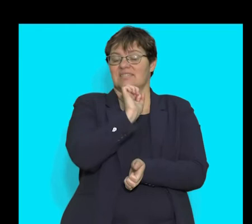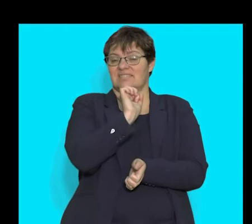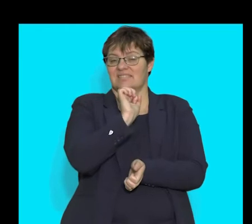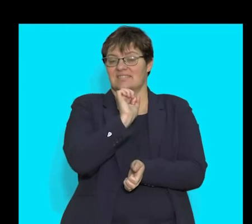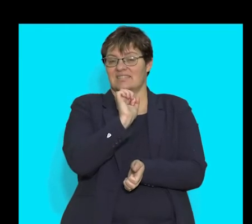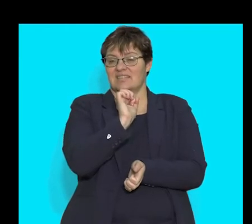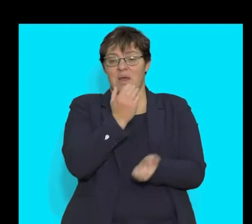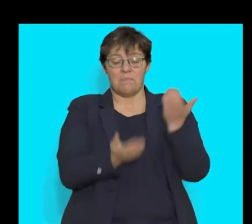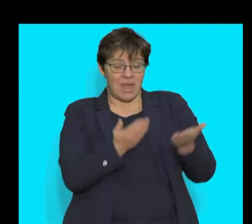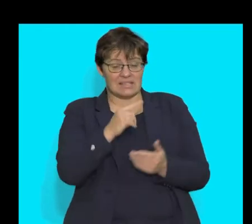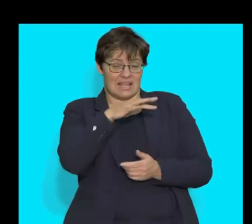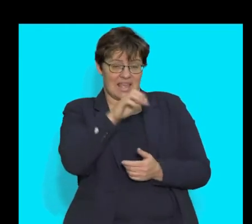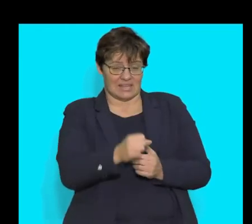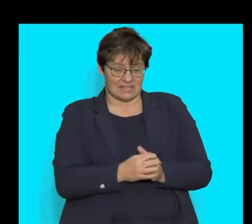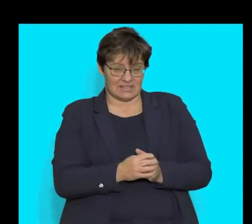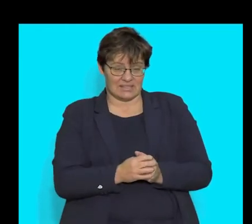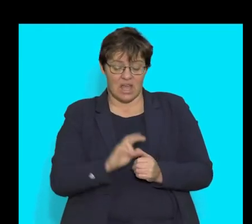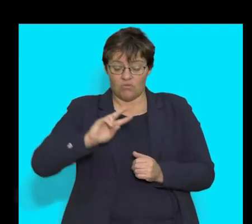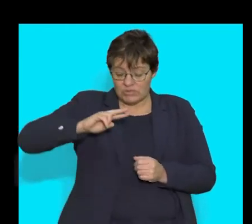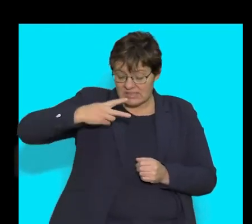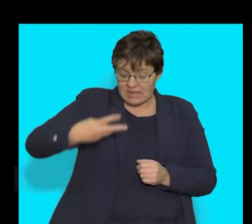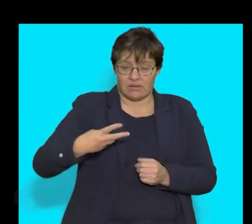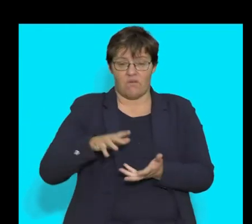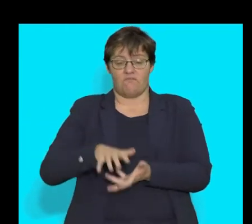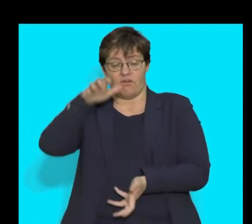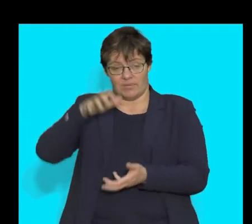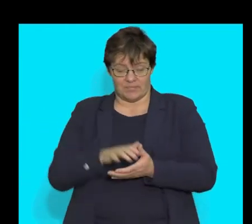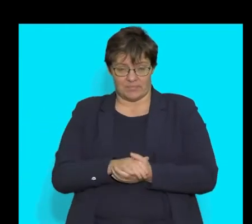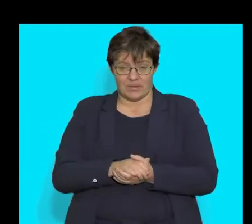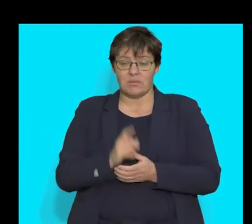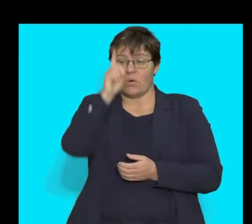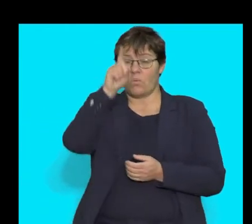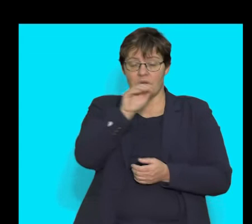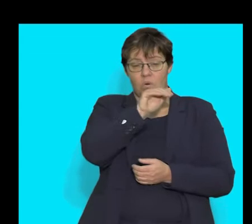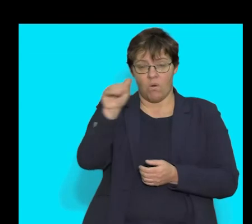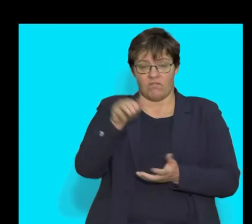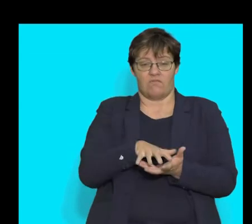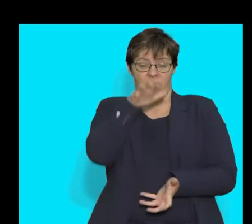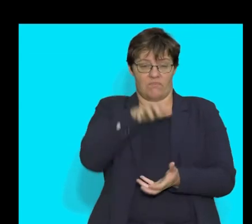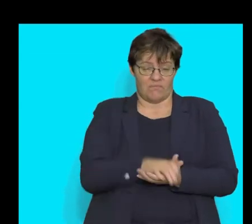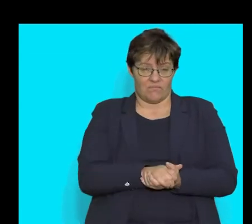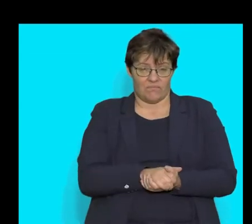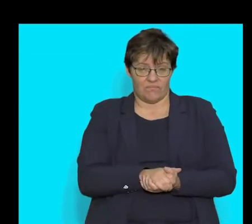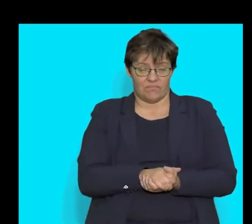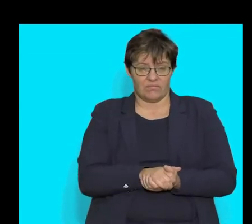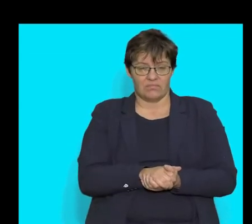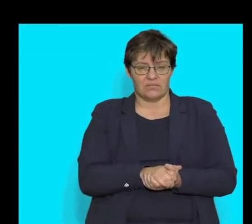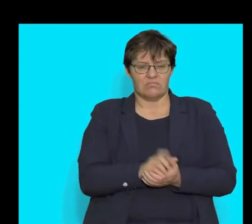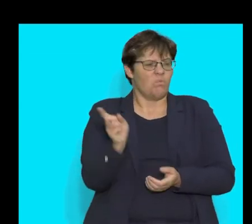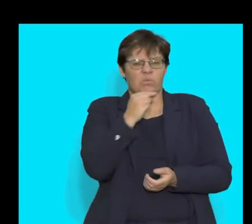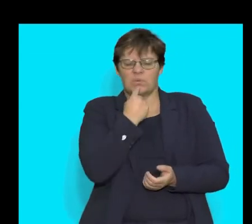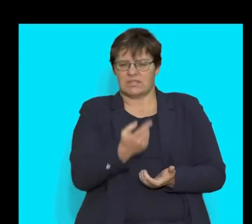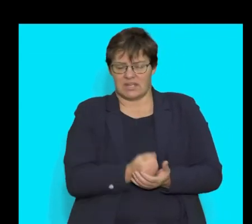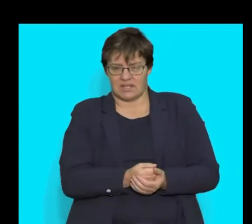gas and the reciprocal of volume. It means 1 over volume. And so what we're